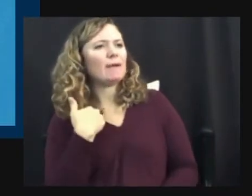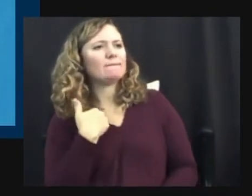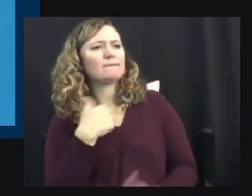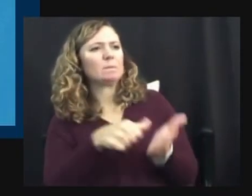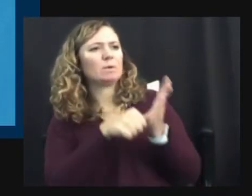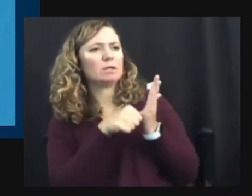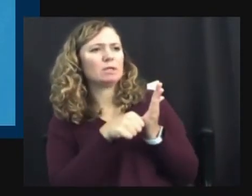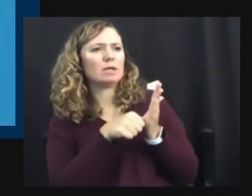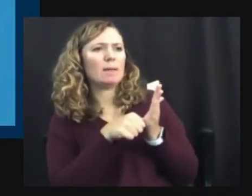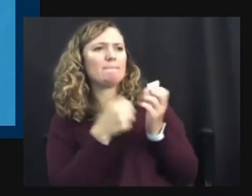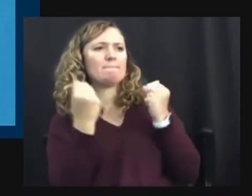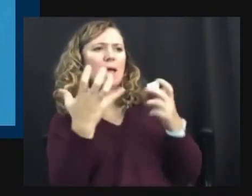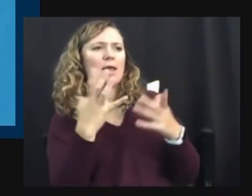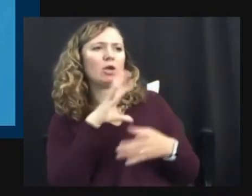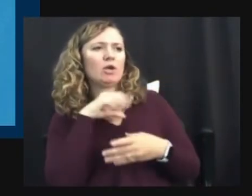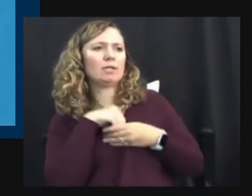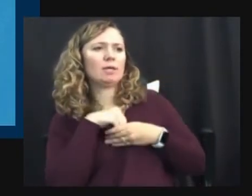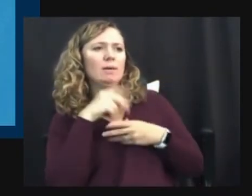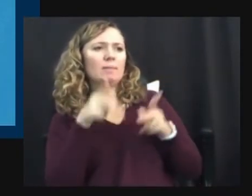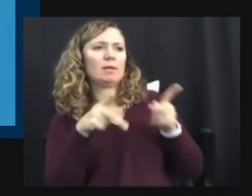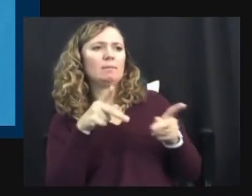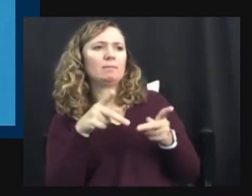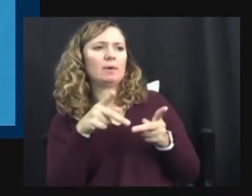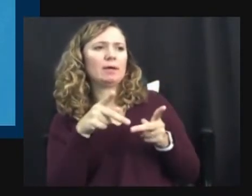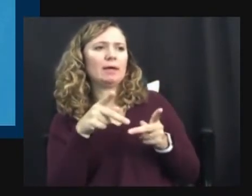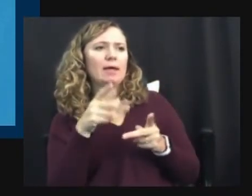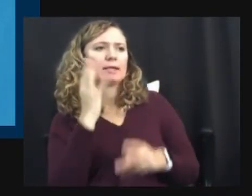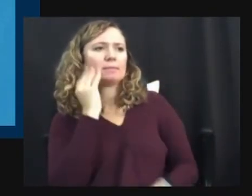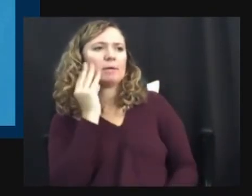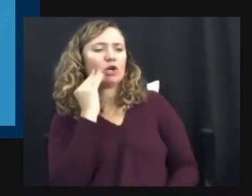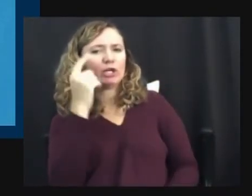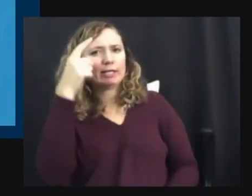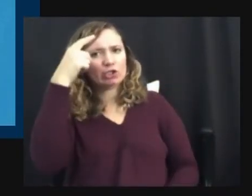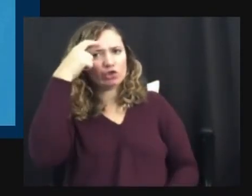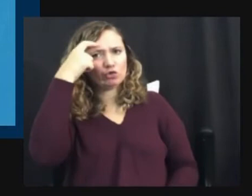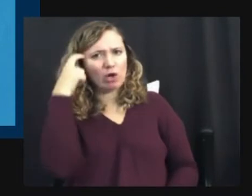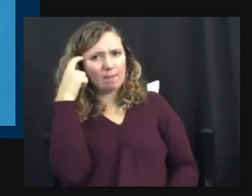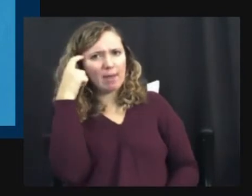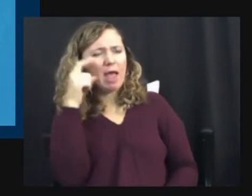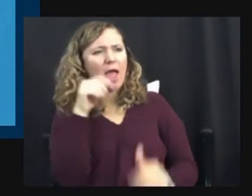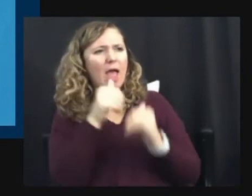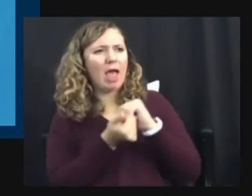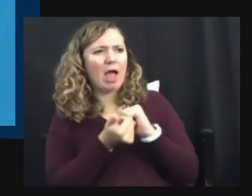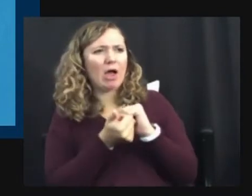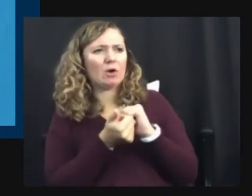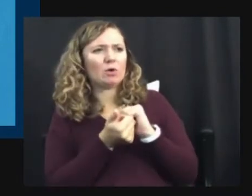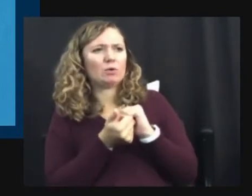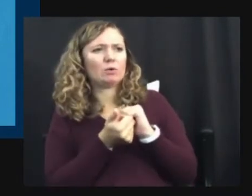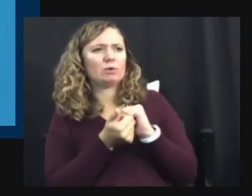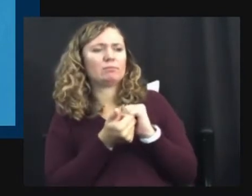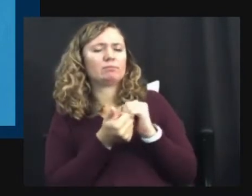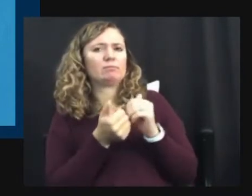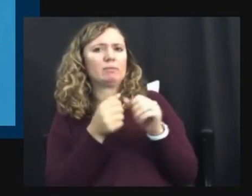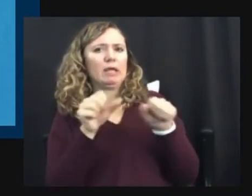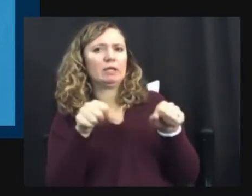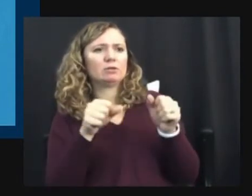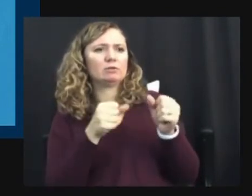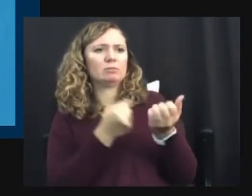autistic people also experience trauma. How can they best be supported in their development and